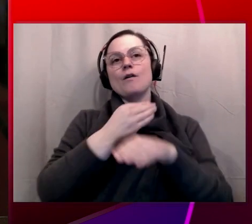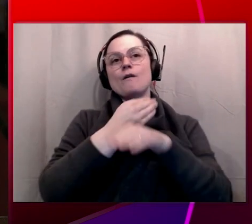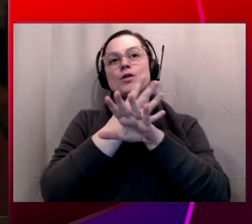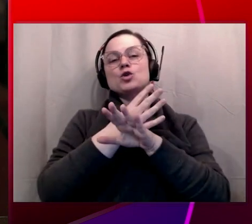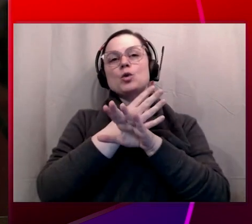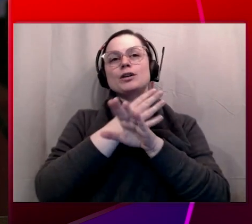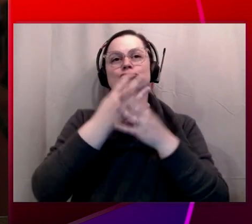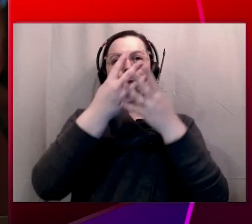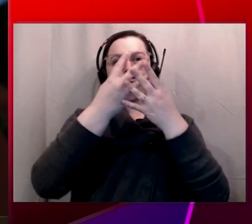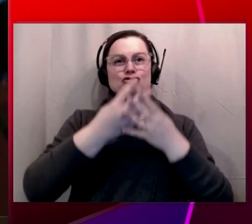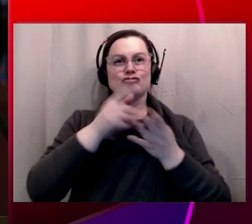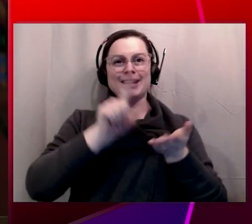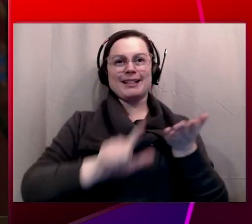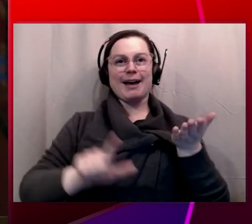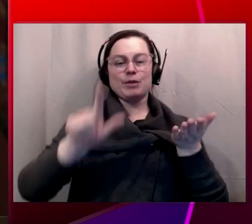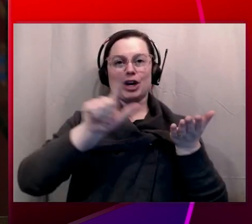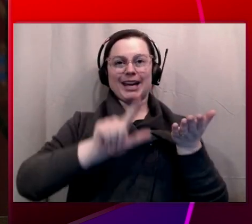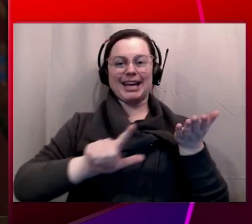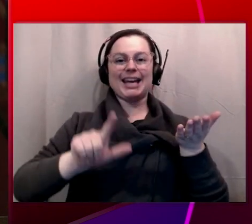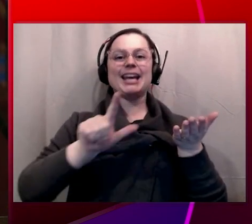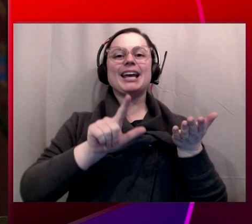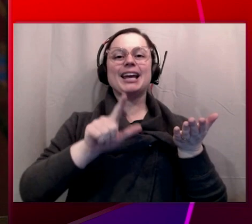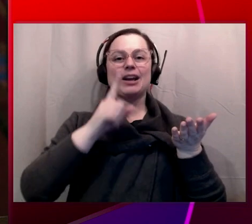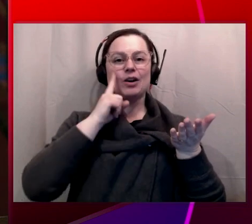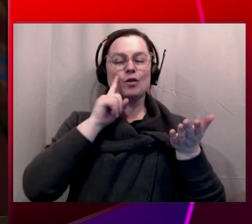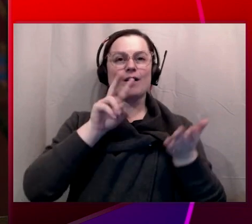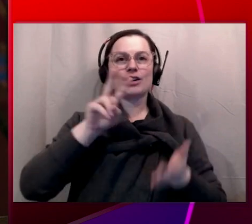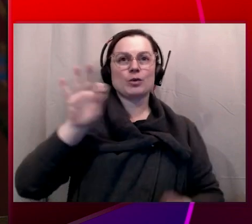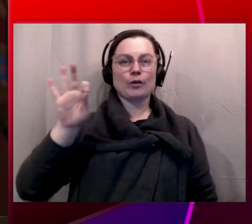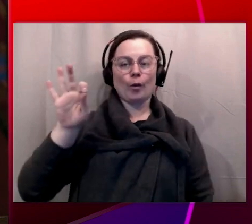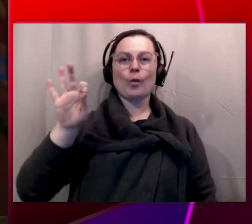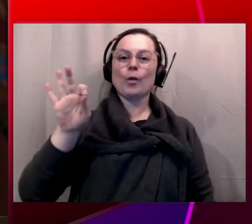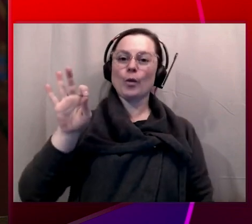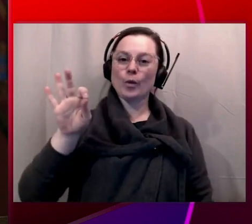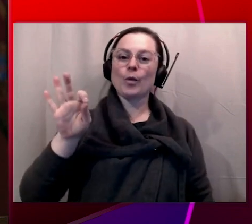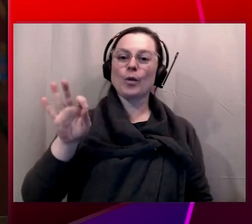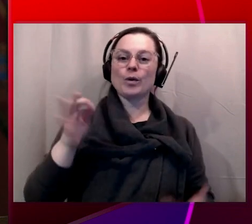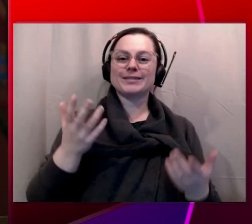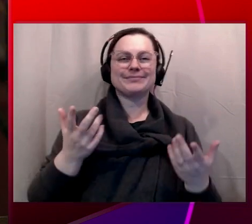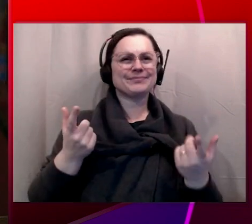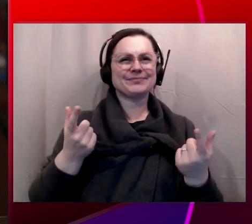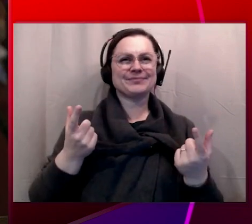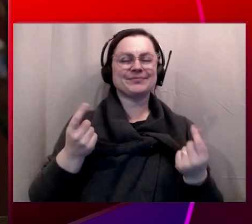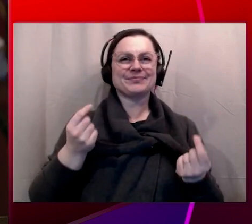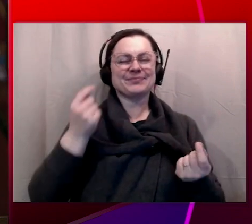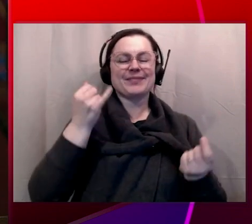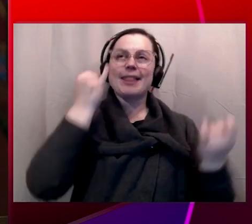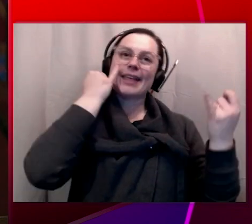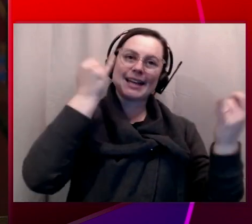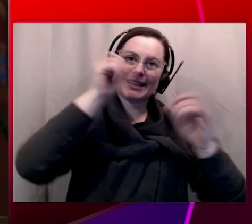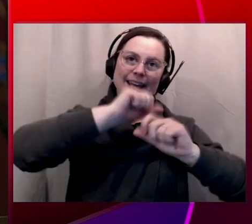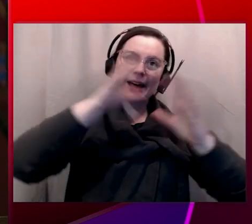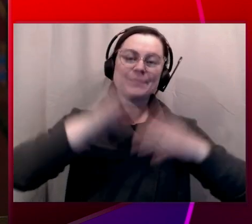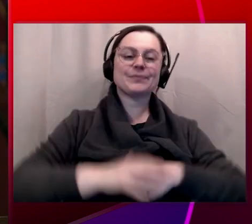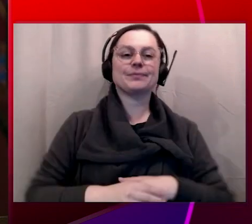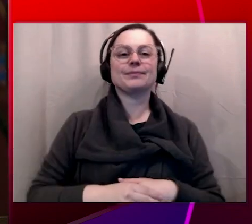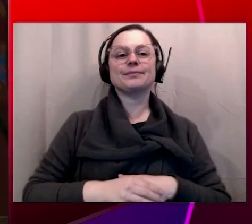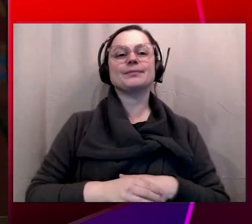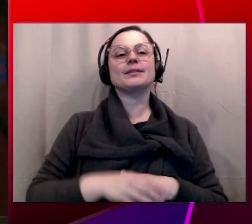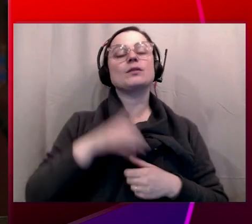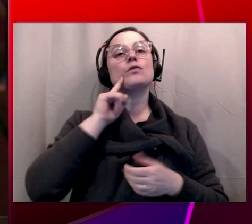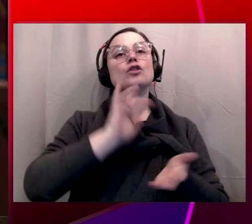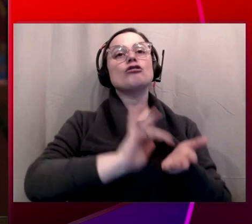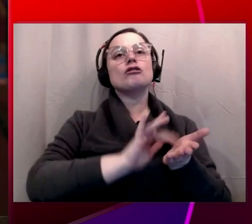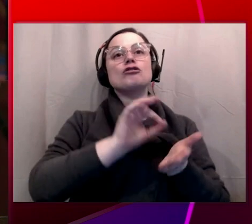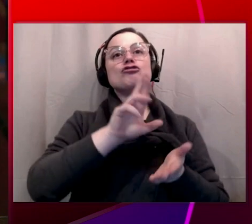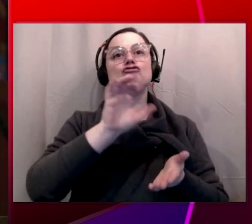library for Virtual Flow. So basically, the idea is that in drug discovery, you